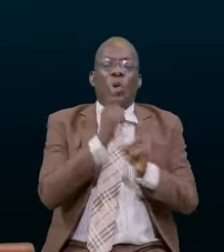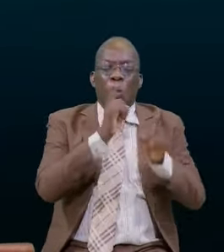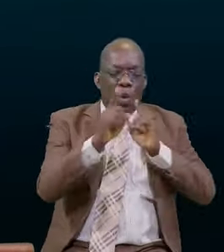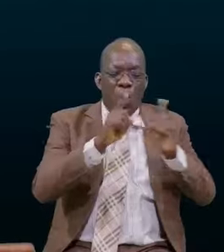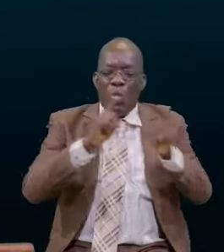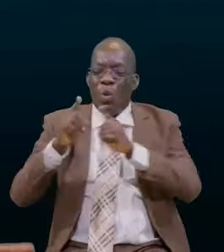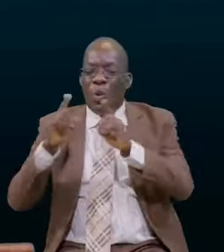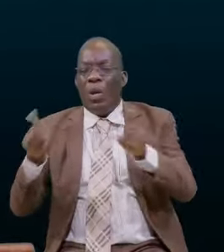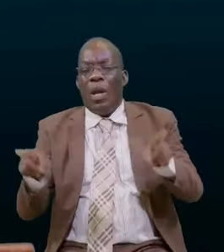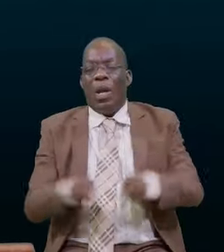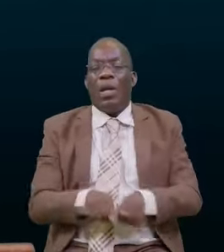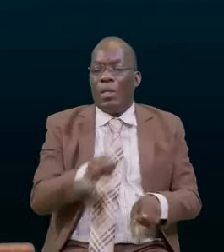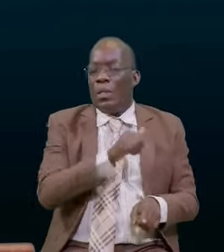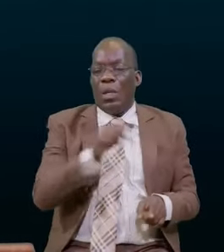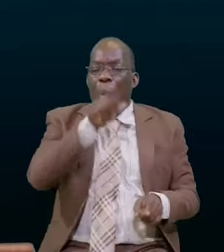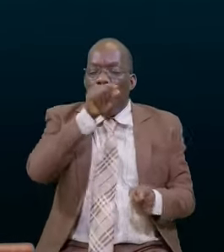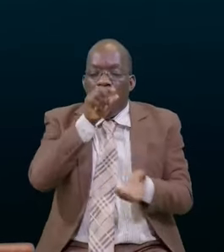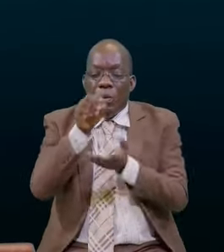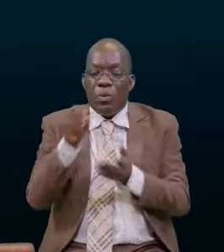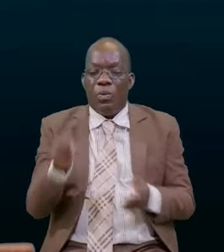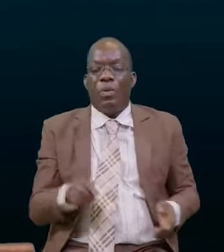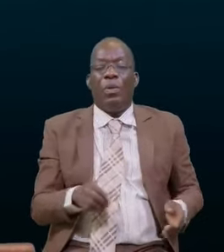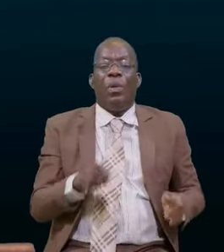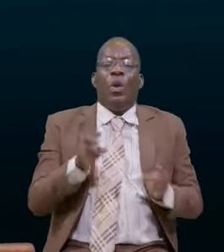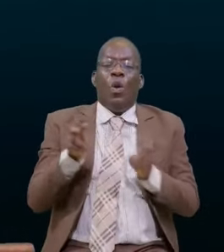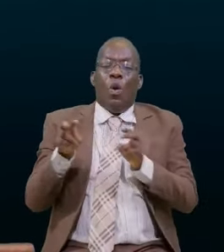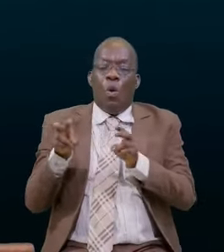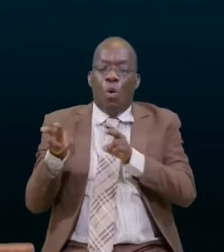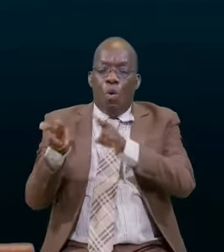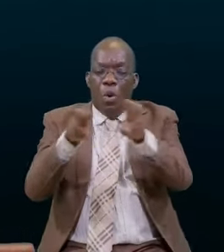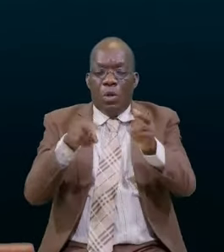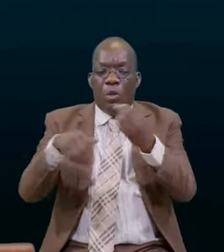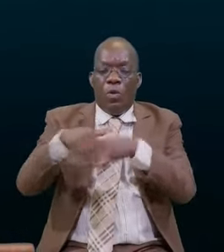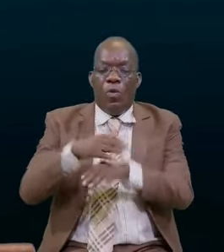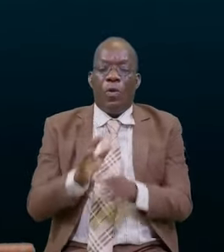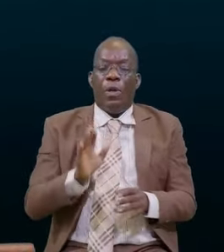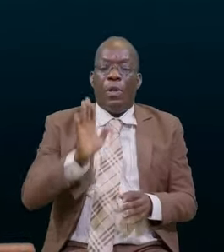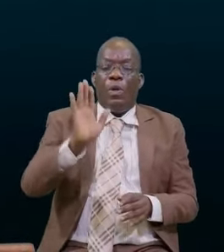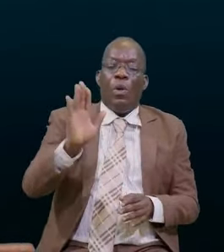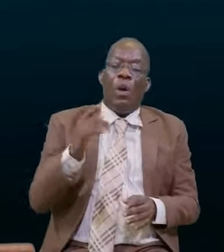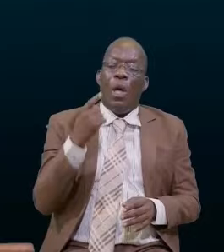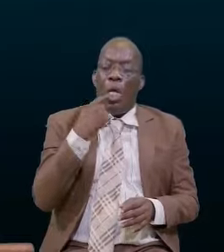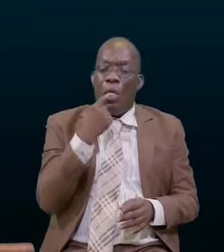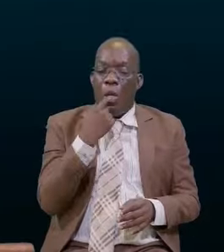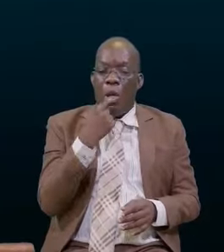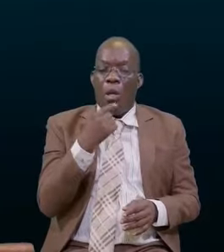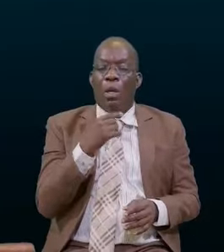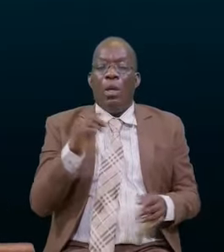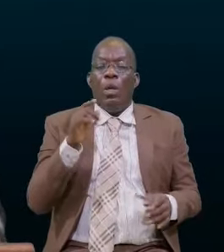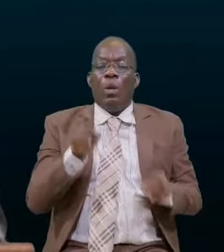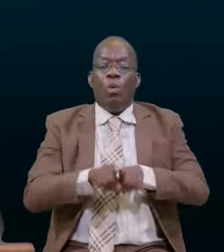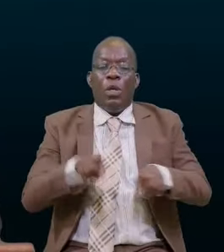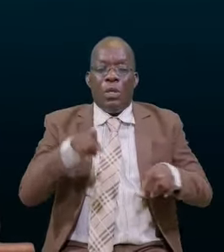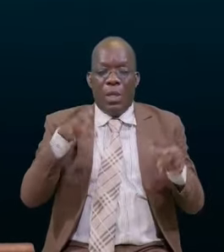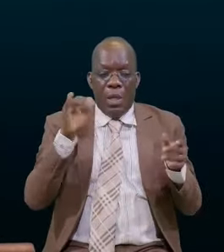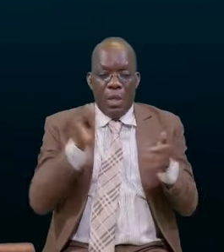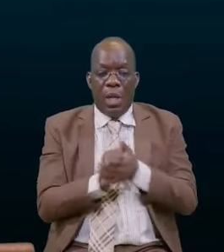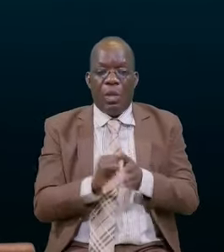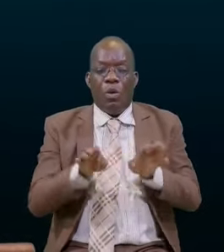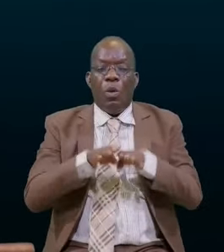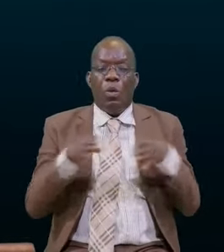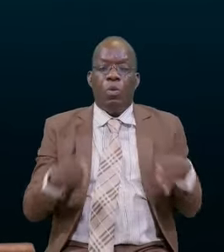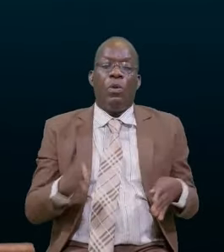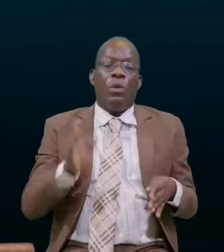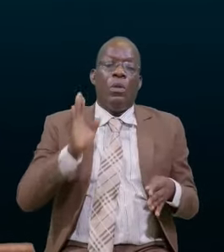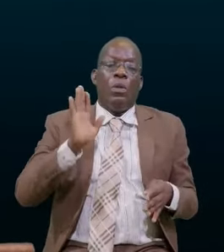Pirro know how to watch over and tame the tongue but he that openeth wide his leaves shall have destruction